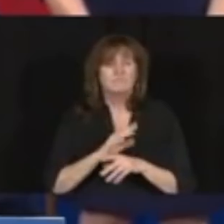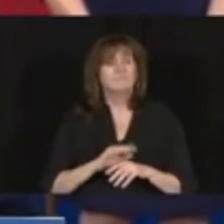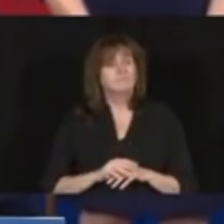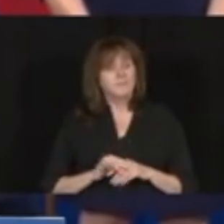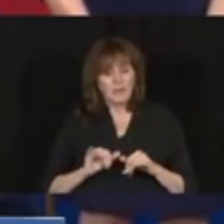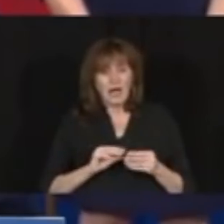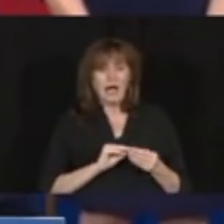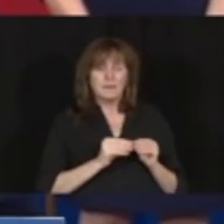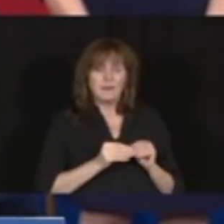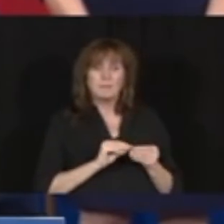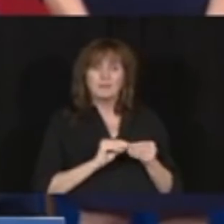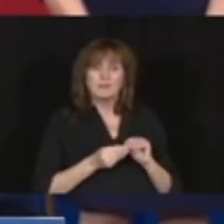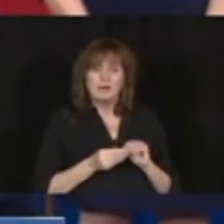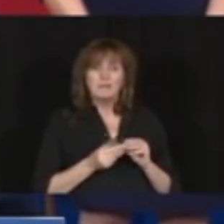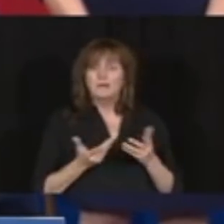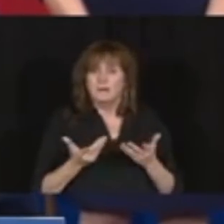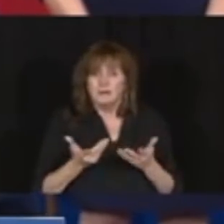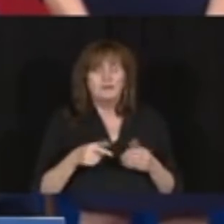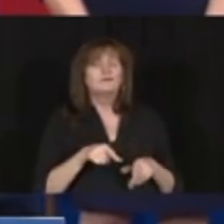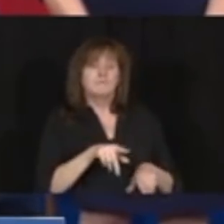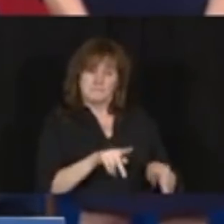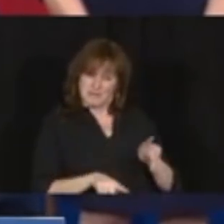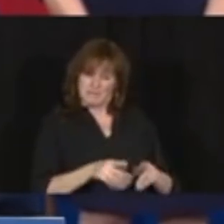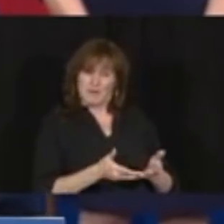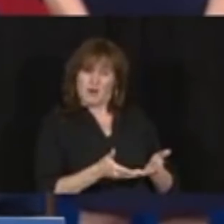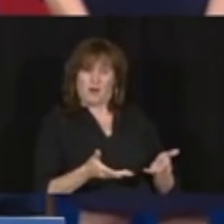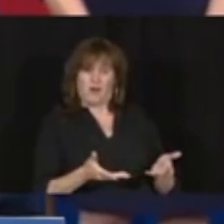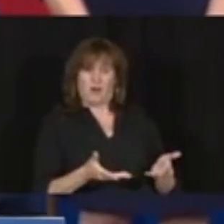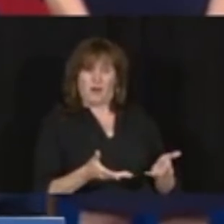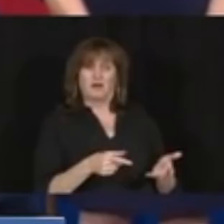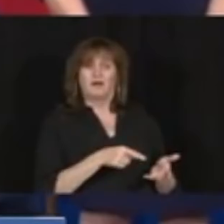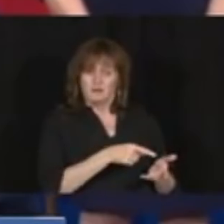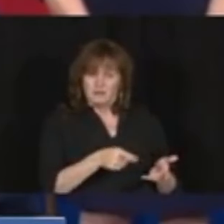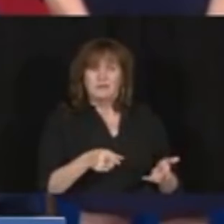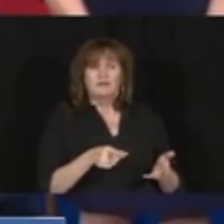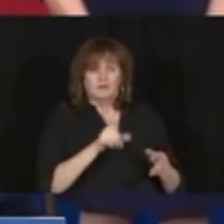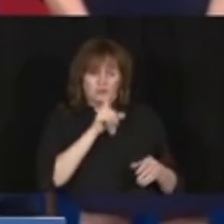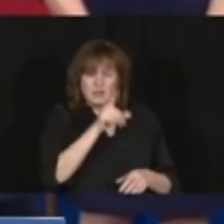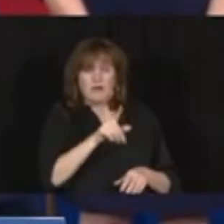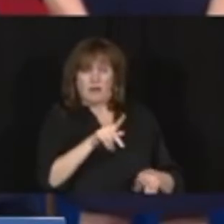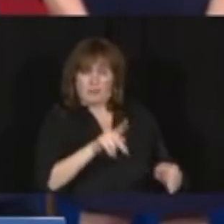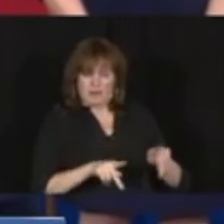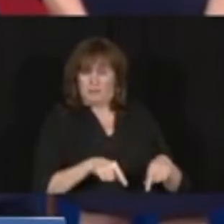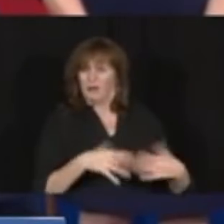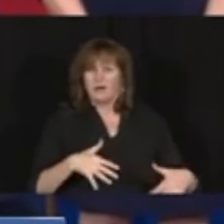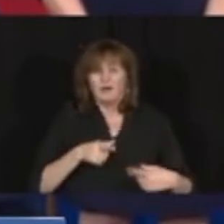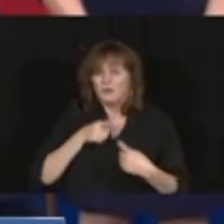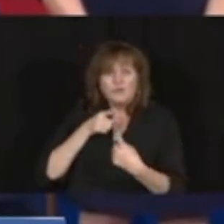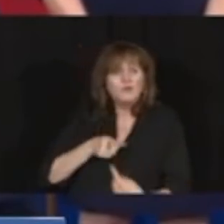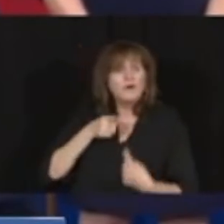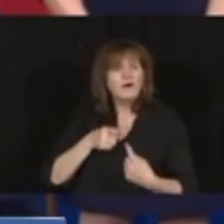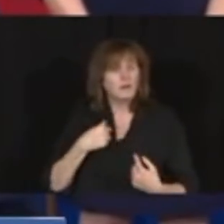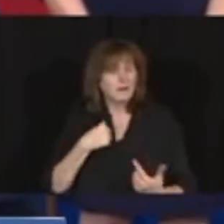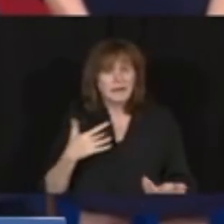people. People who are struggling out there. And it breaks my heart. It